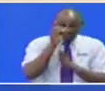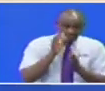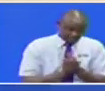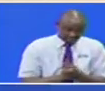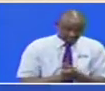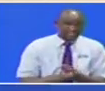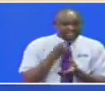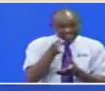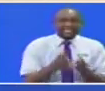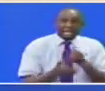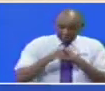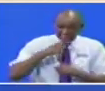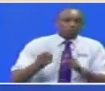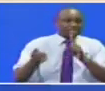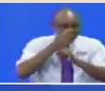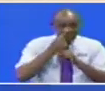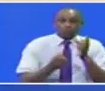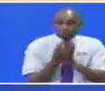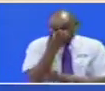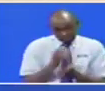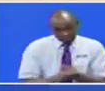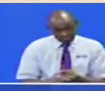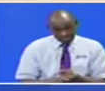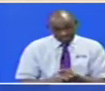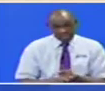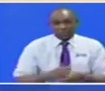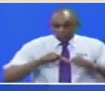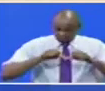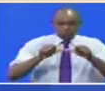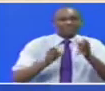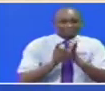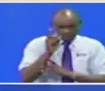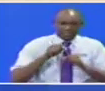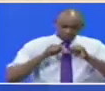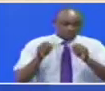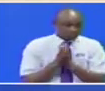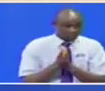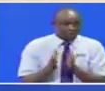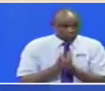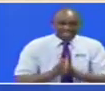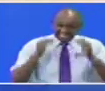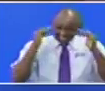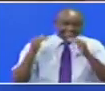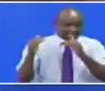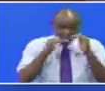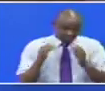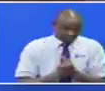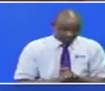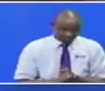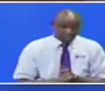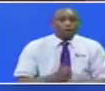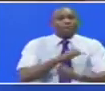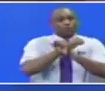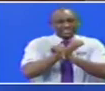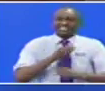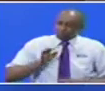is actually helping us achieve both growth, sustainable development, and greater equity. The protection of